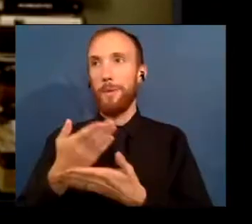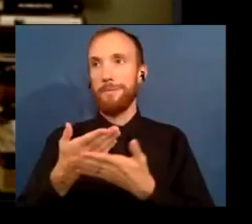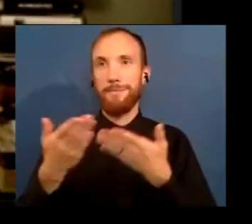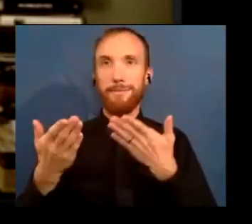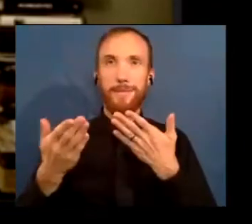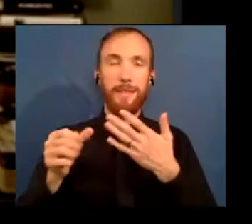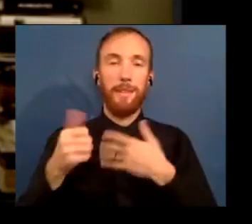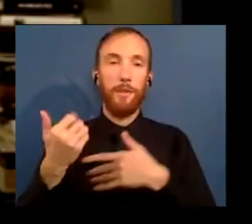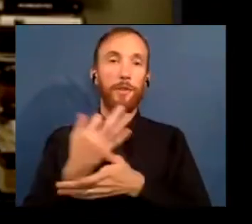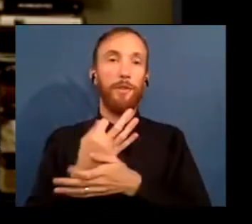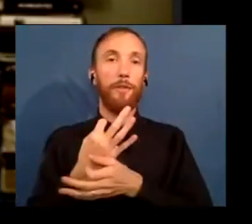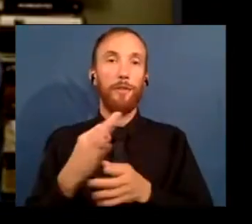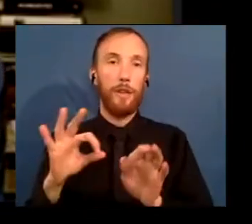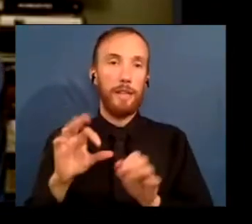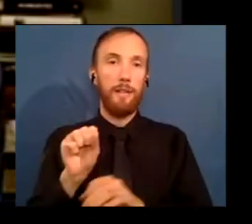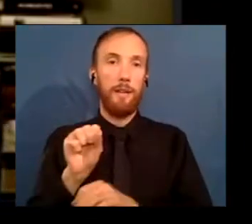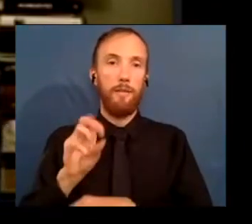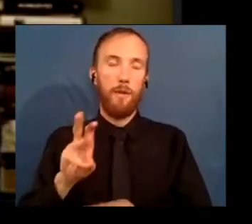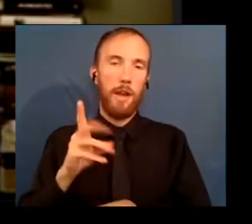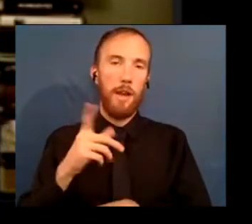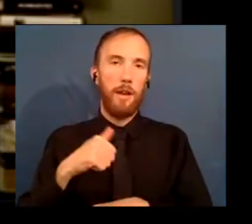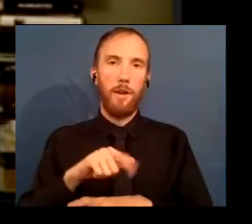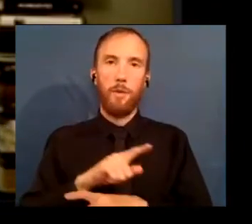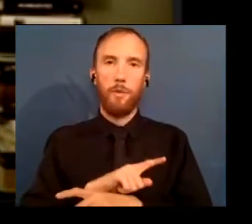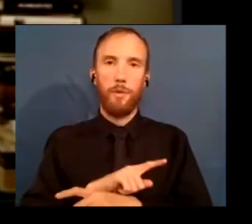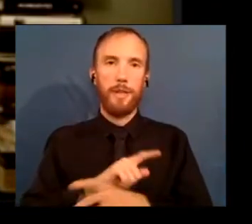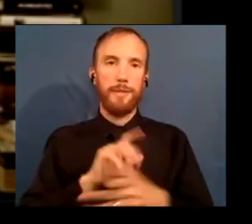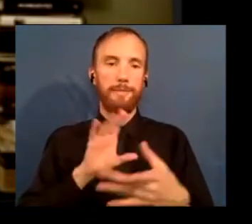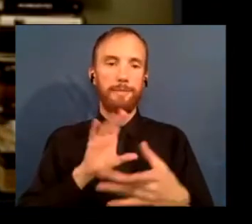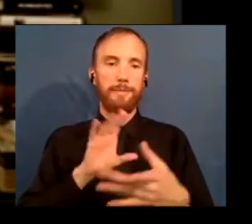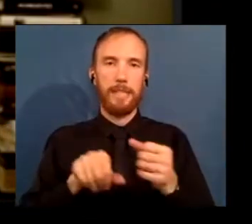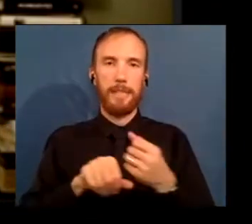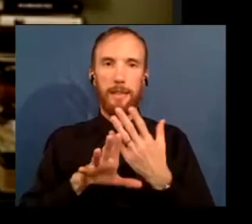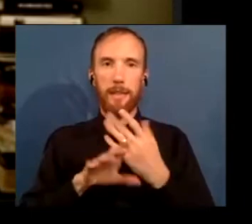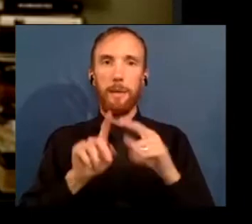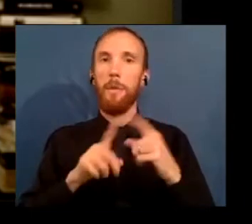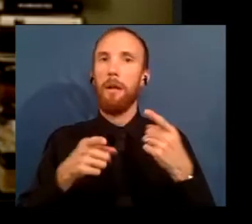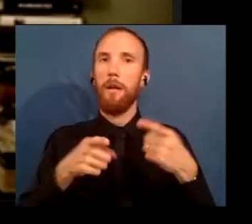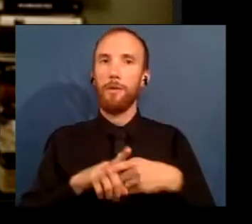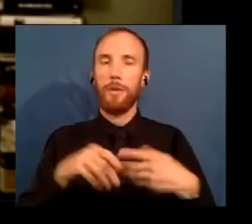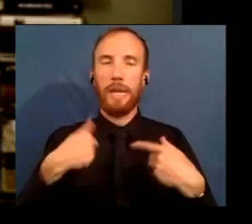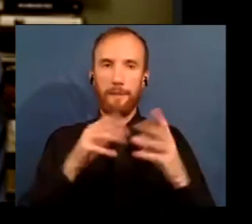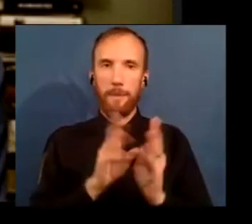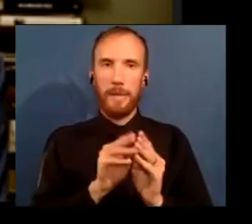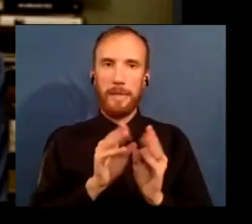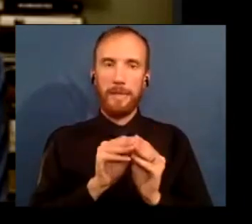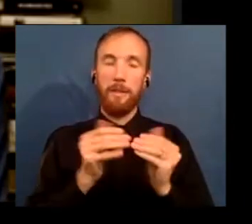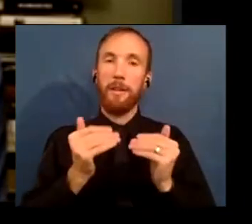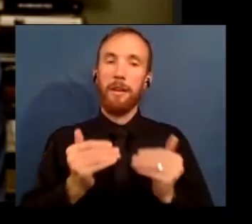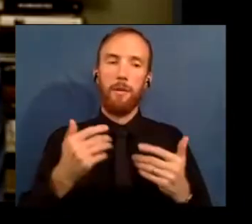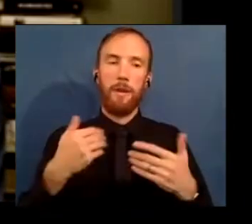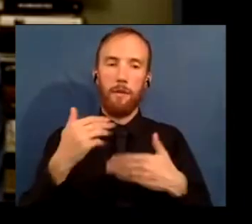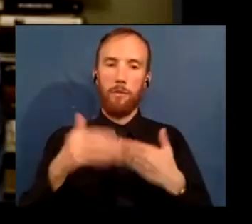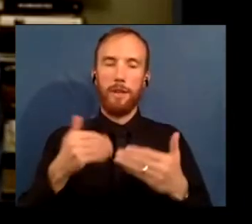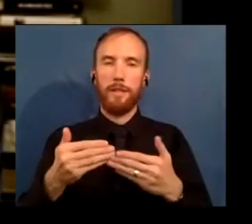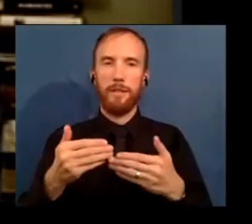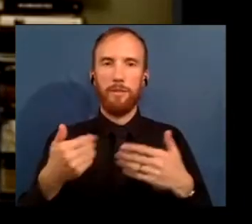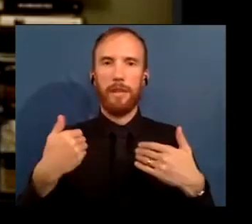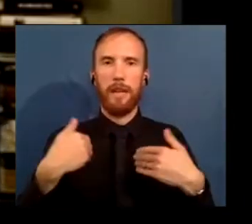we've had a bunch of meetings. We're also in a process known as the week of, you can go to the website. It's